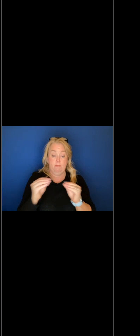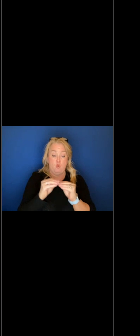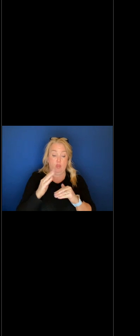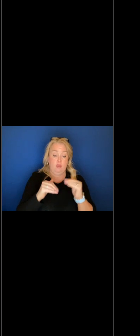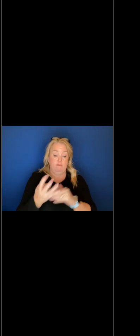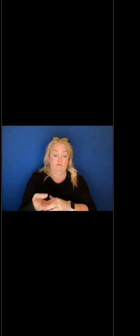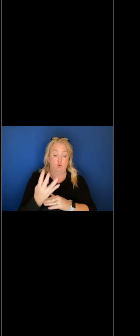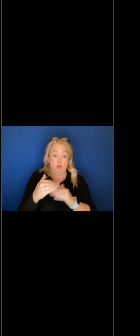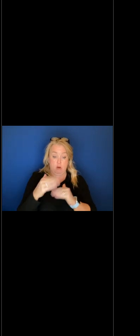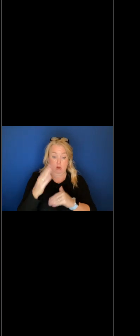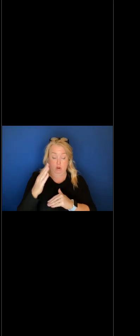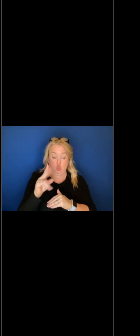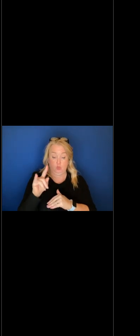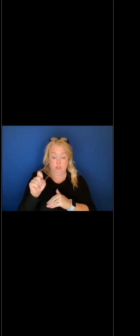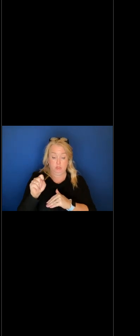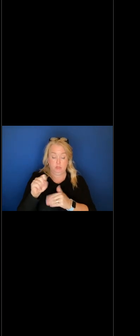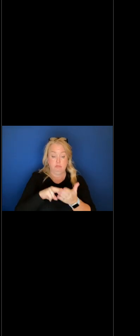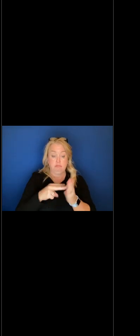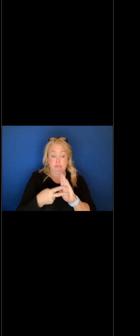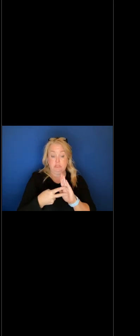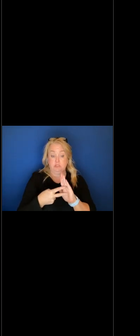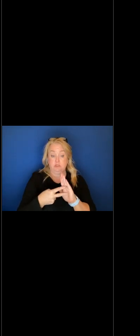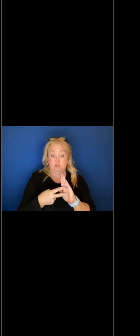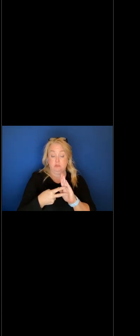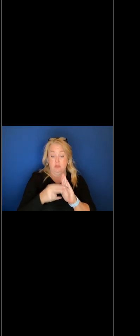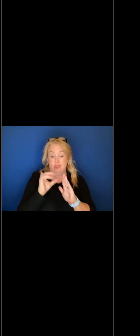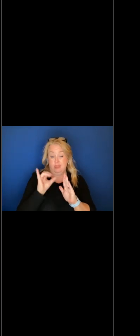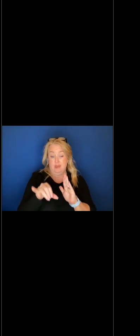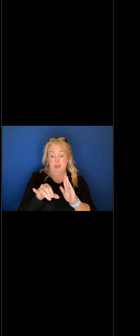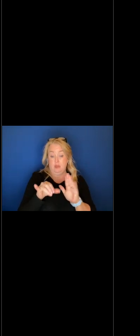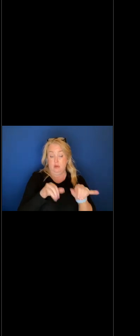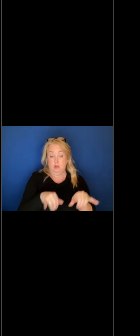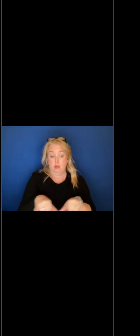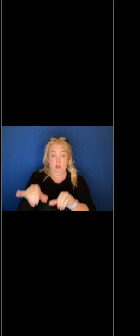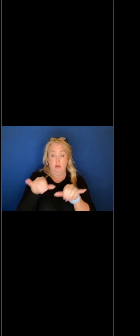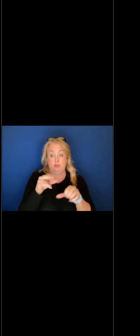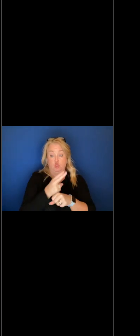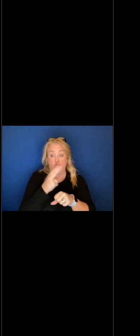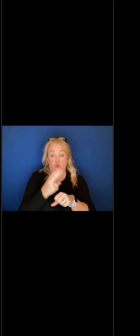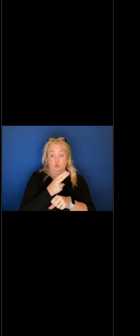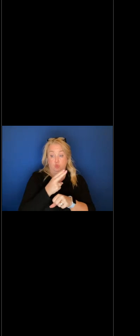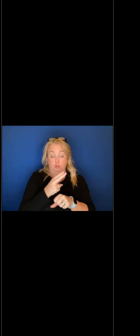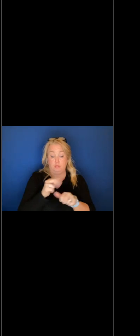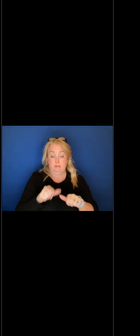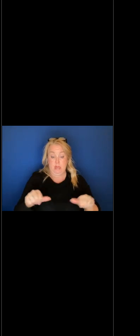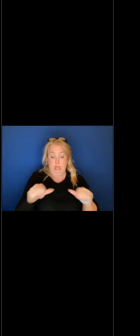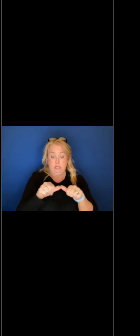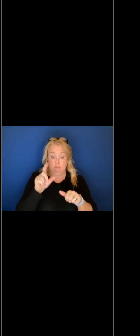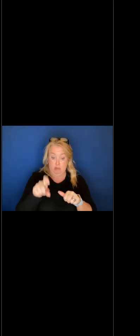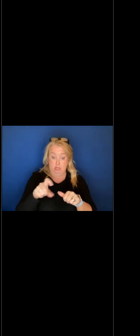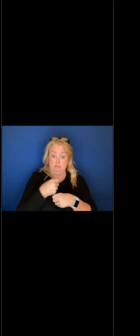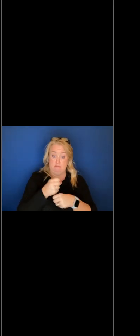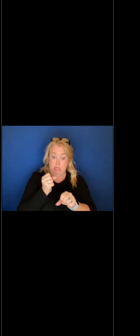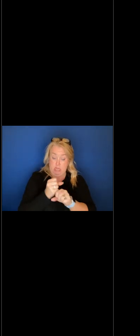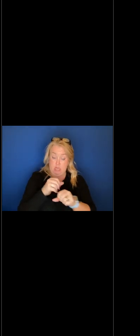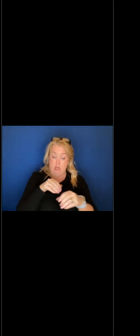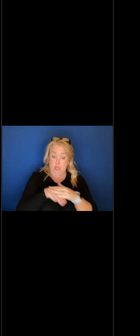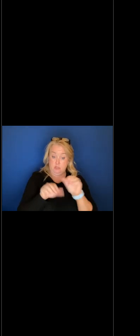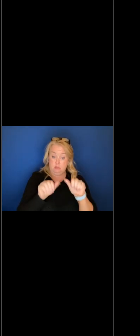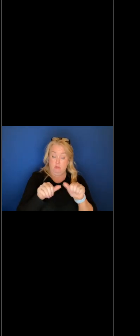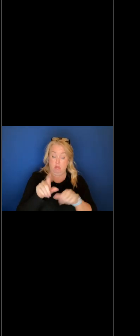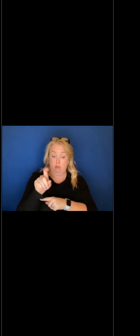units, would the existing public and common use spaces have to be made